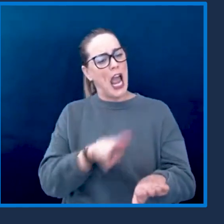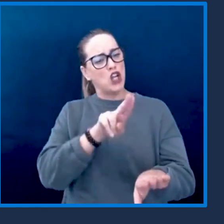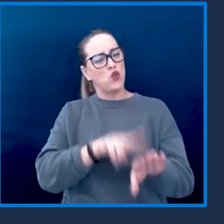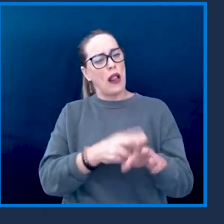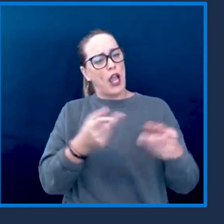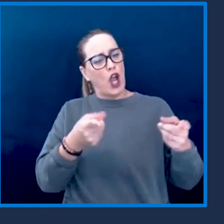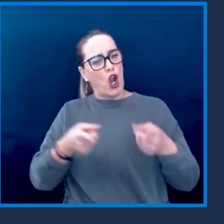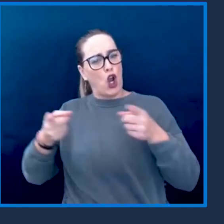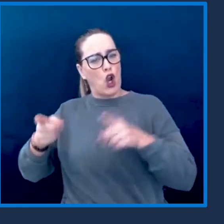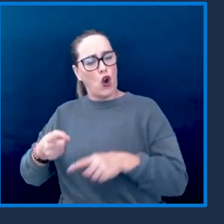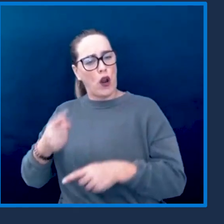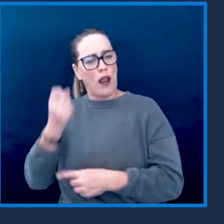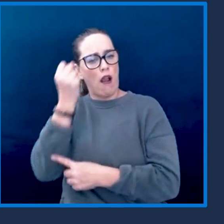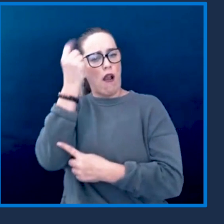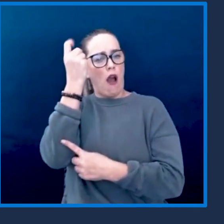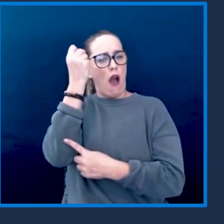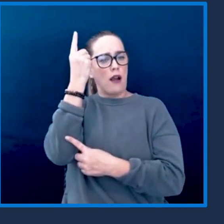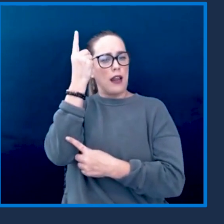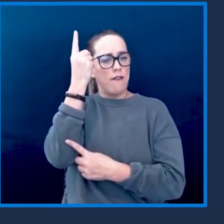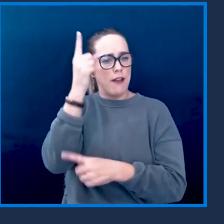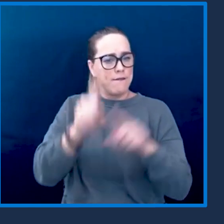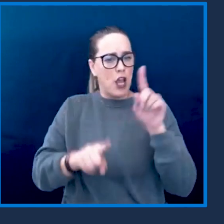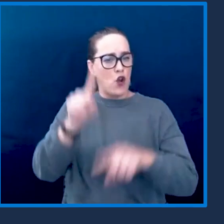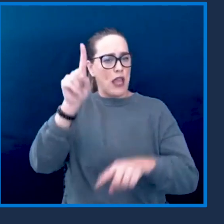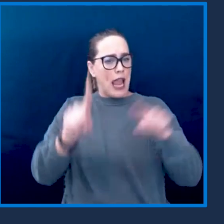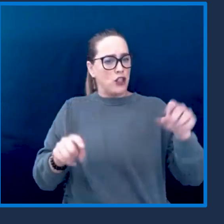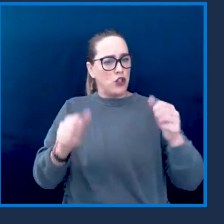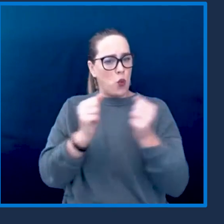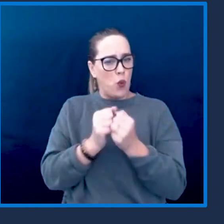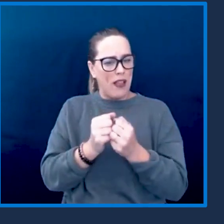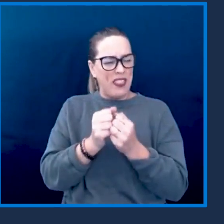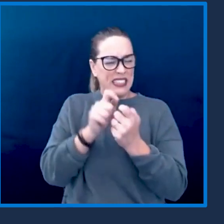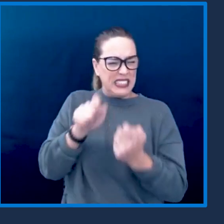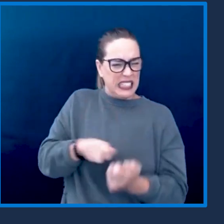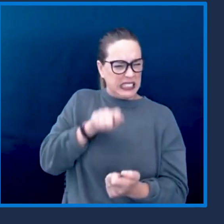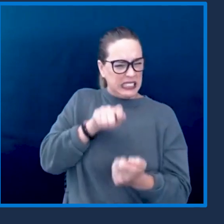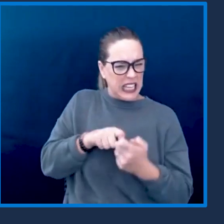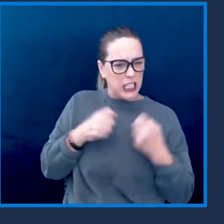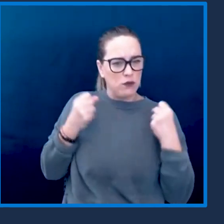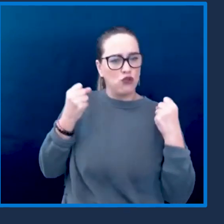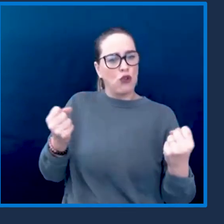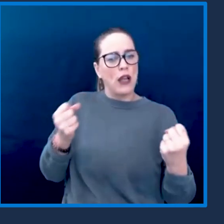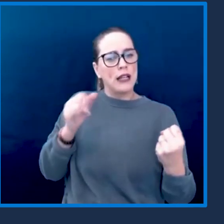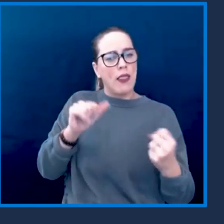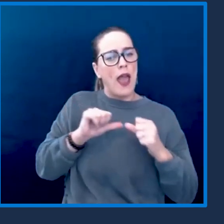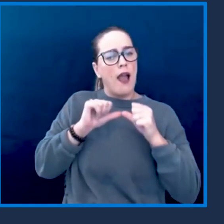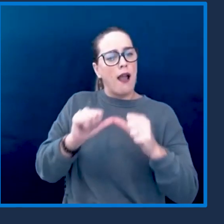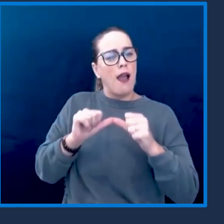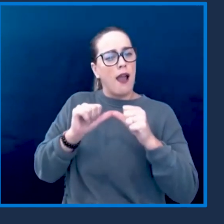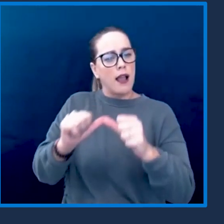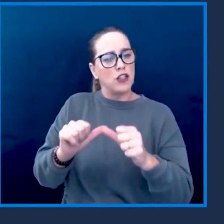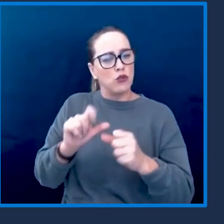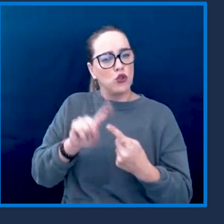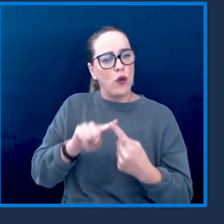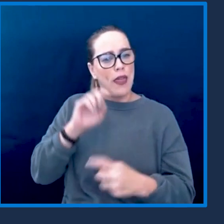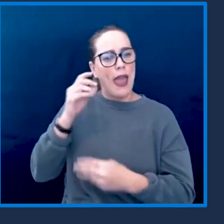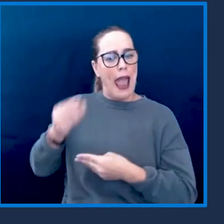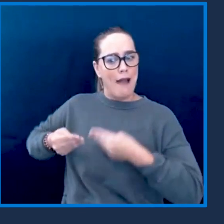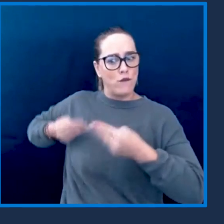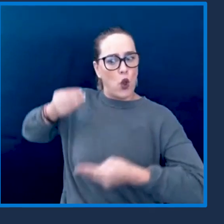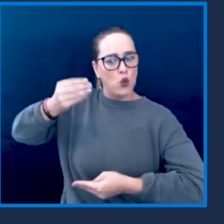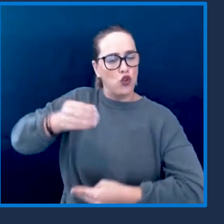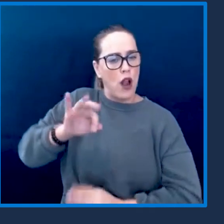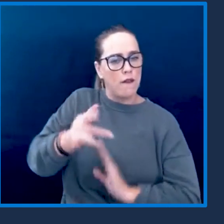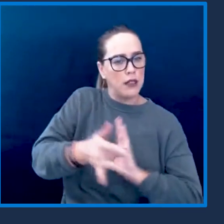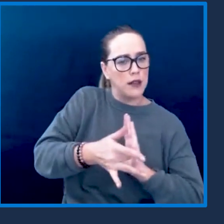with distinctive strengths that have contributed to the evolution of technology and culture rather than mere checklists of deficits and